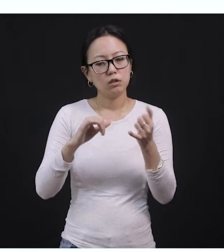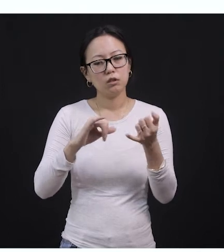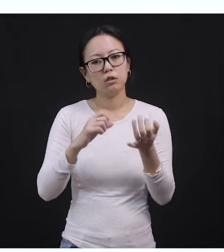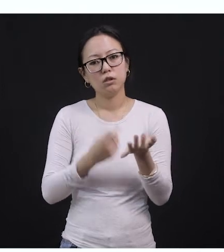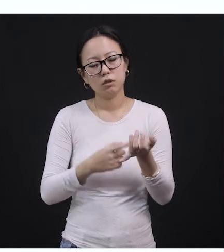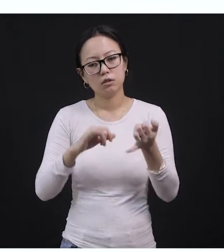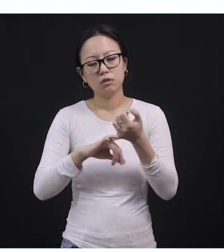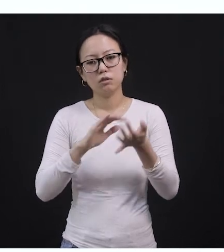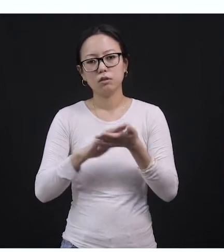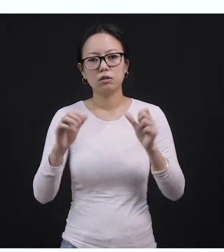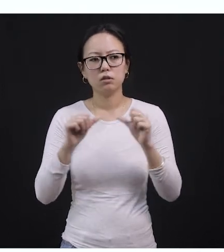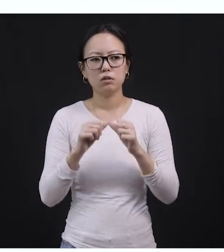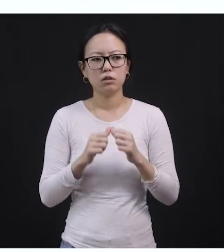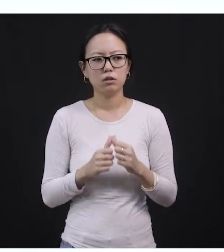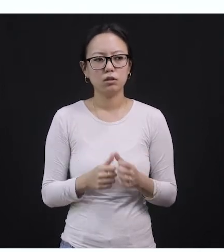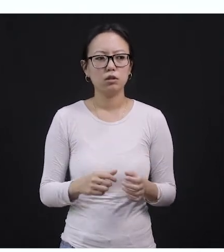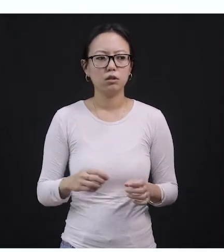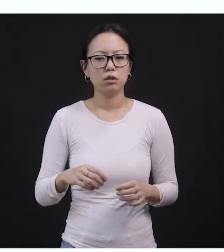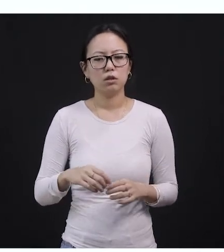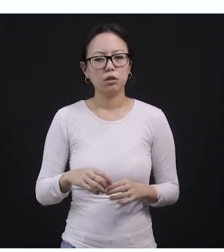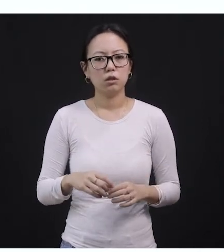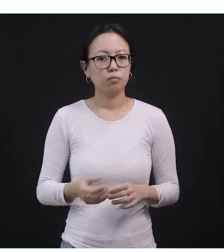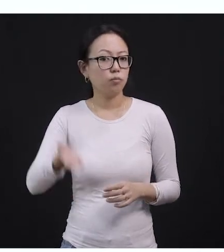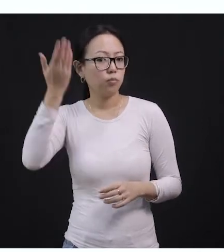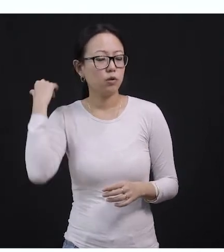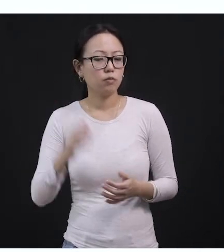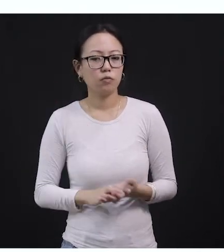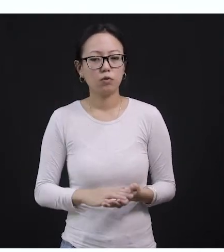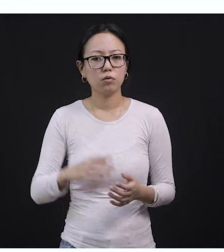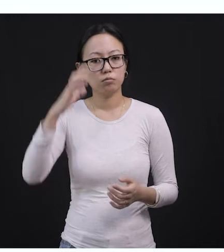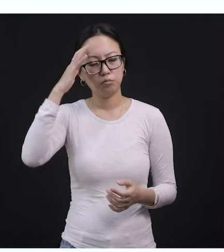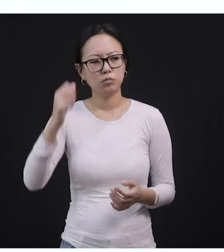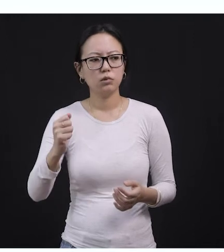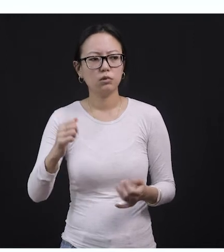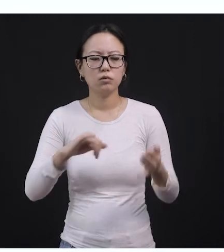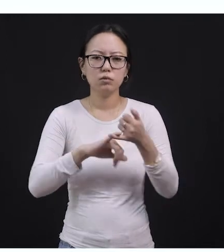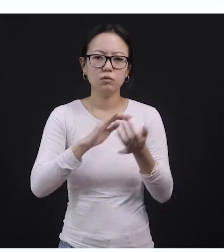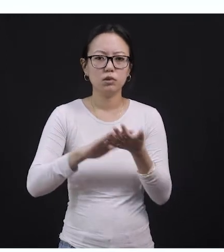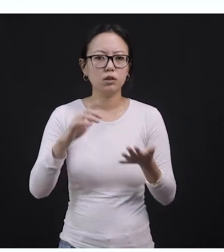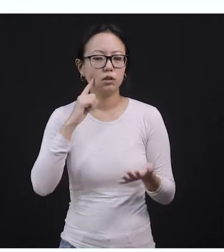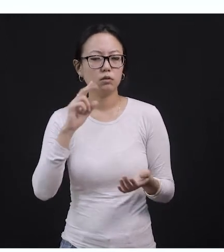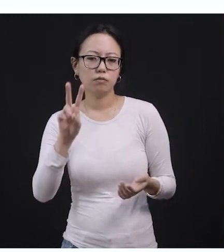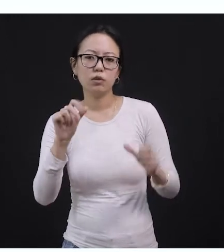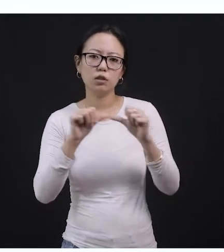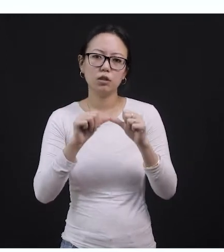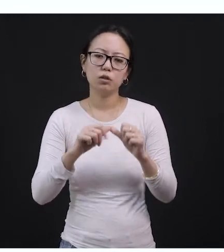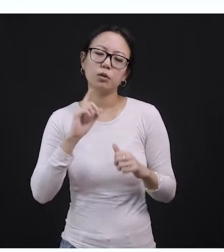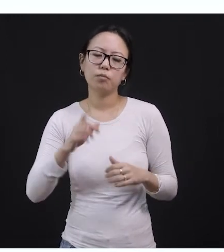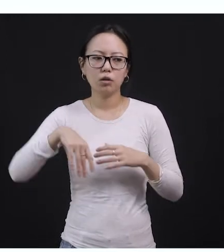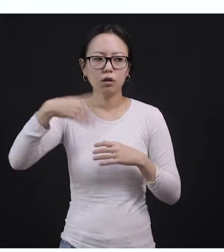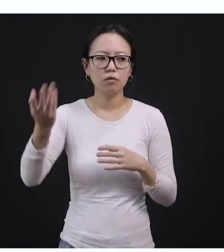god, but he transformed into Buddhism, okay. He changed his religion to